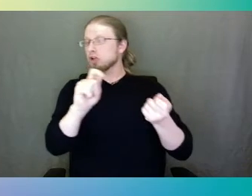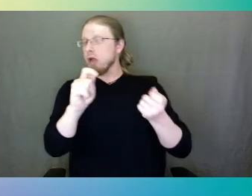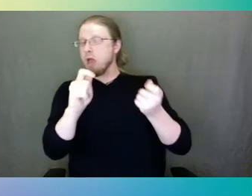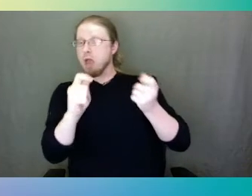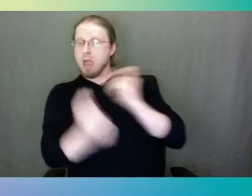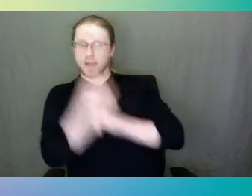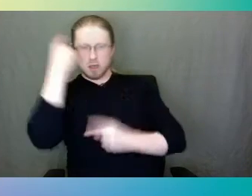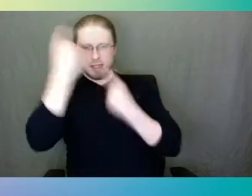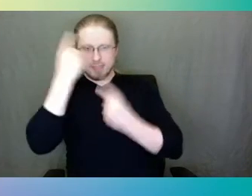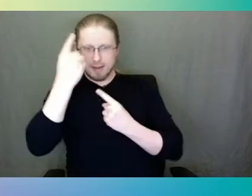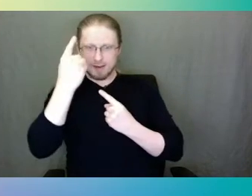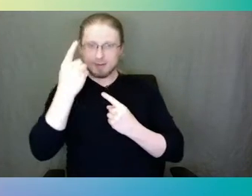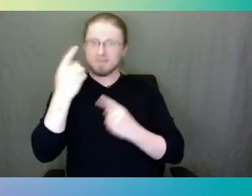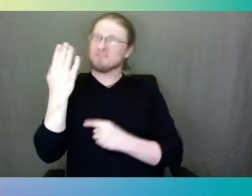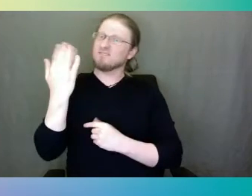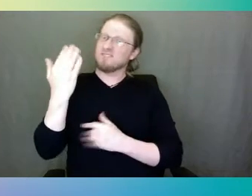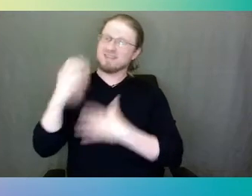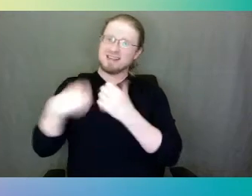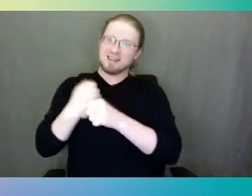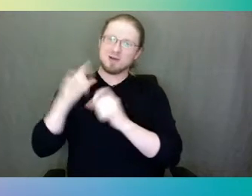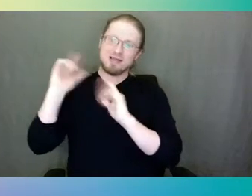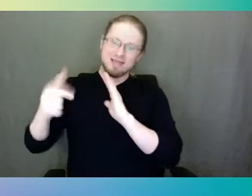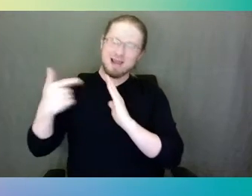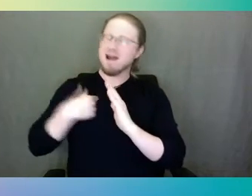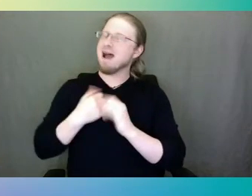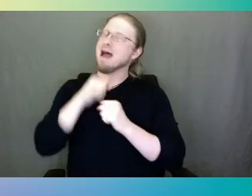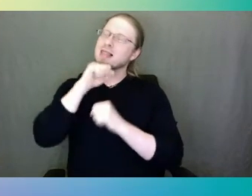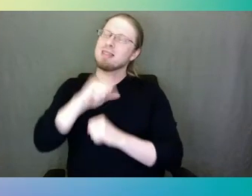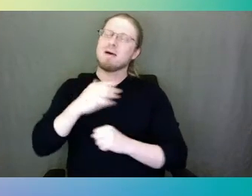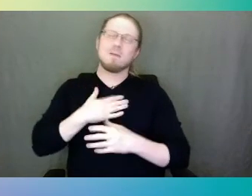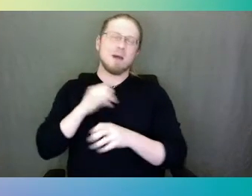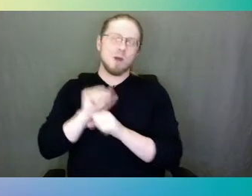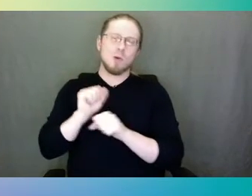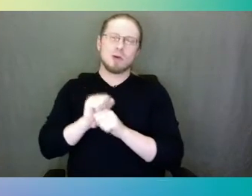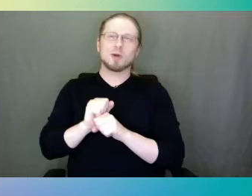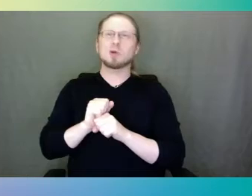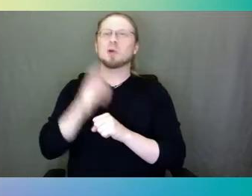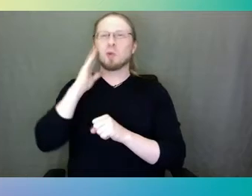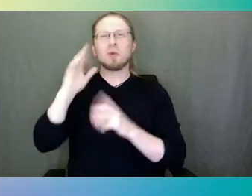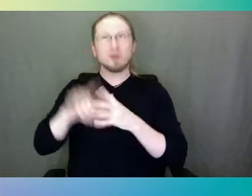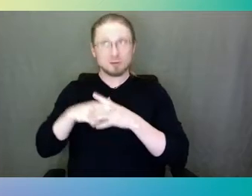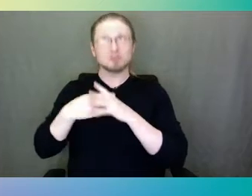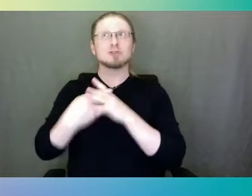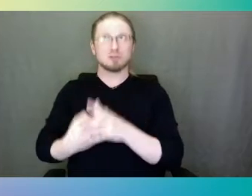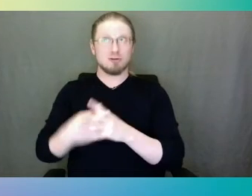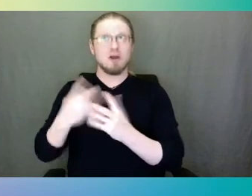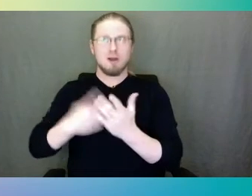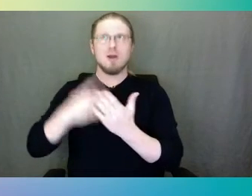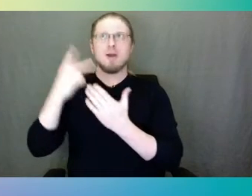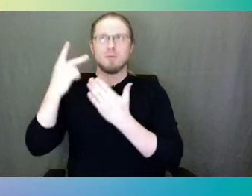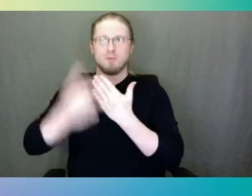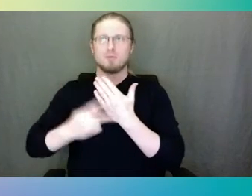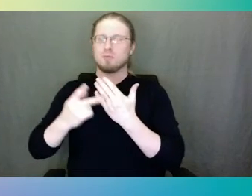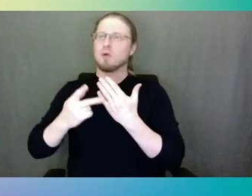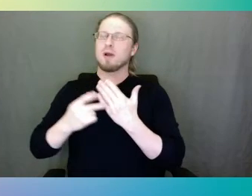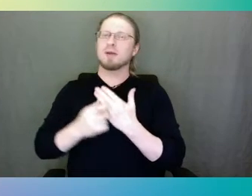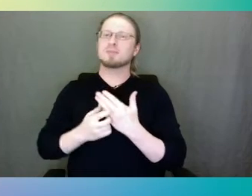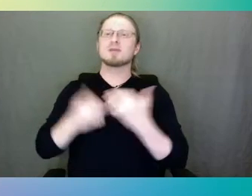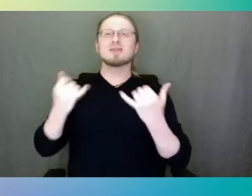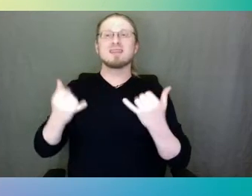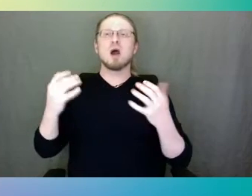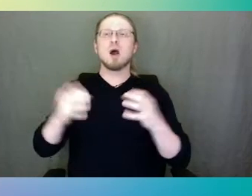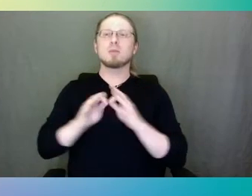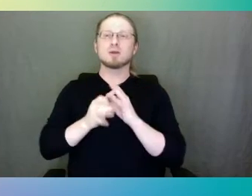later, and love the work that I do. So here we're going to start our presentation. And first, I want to thank Mike, who's doing the tech on